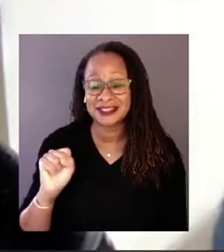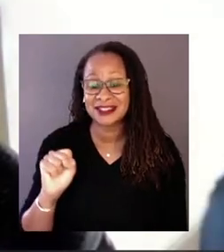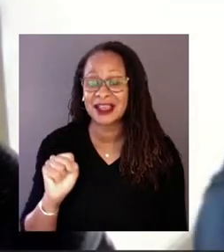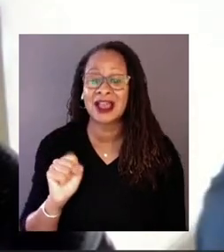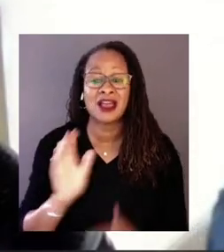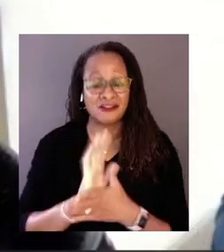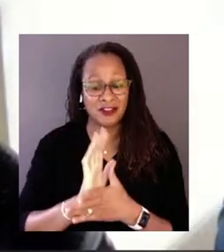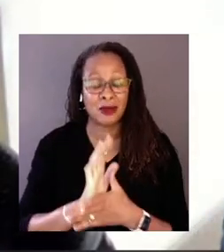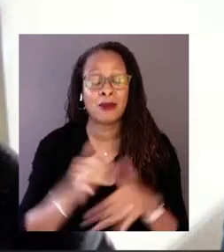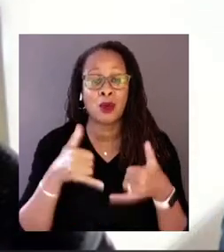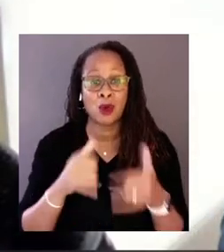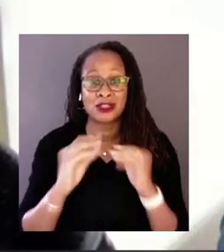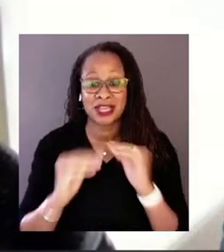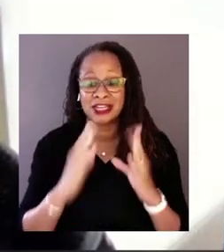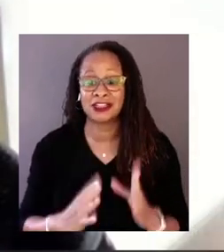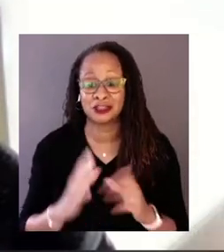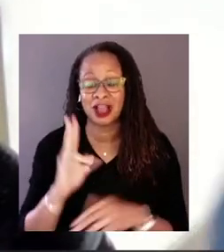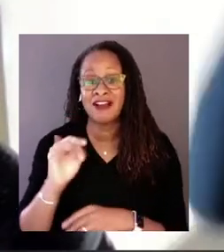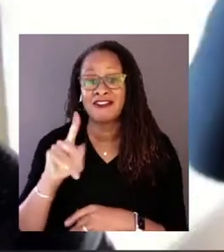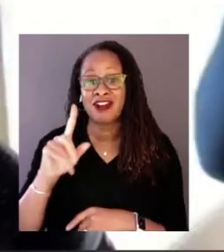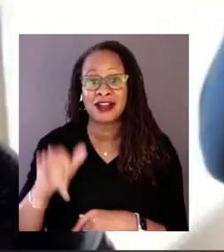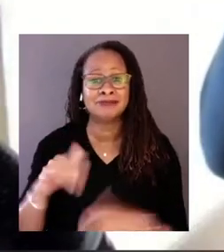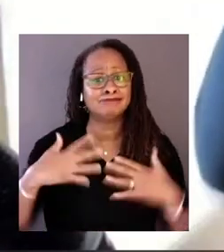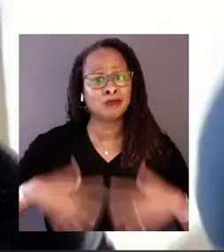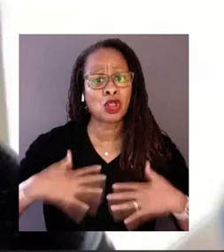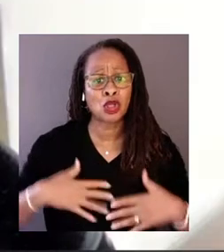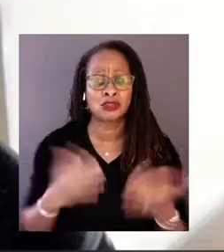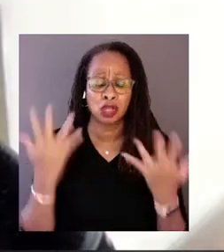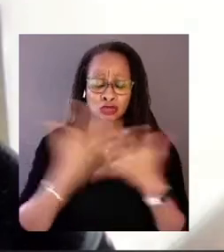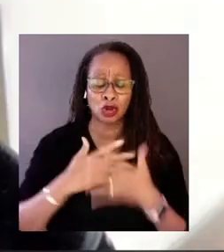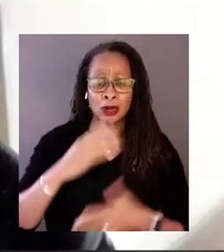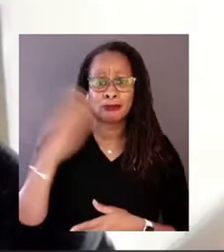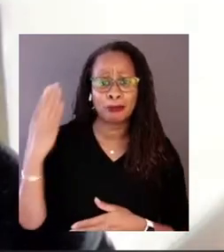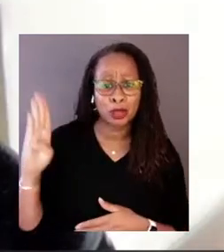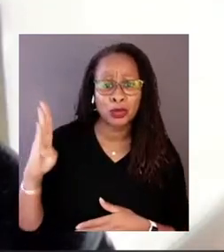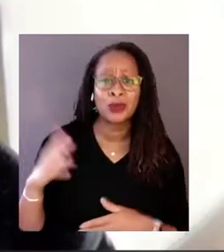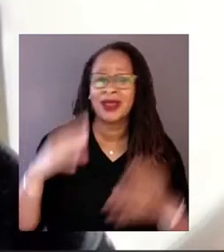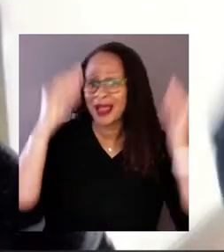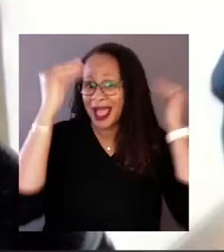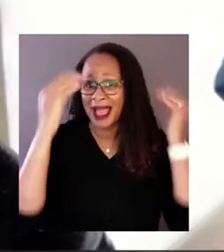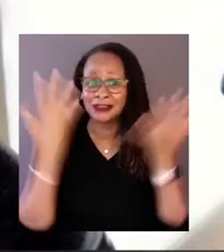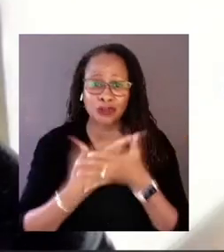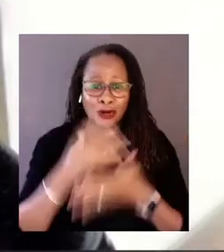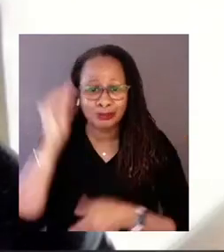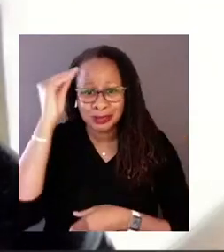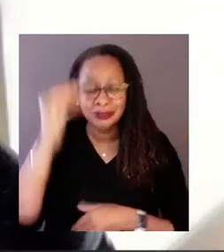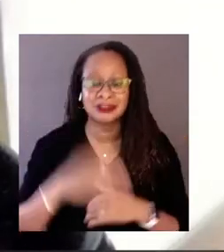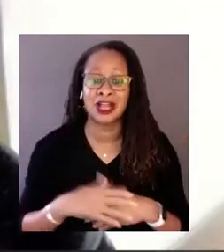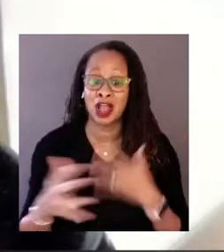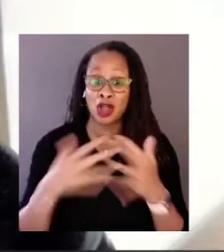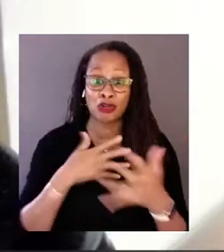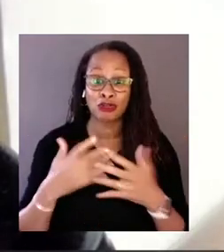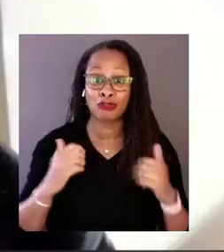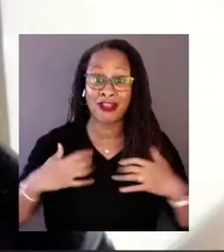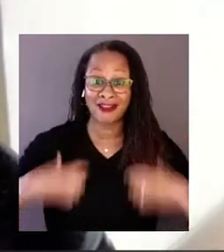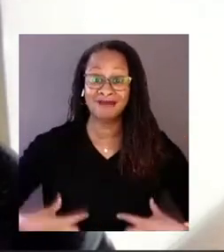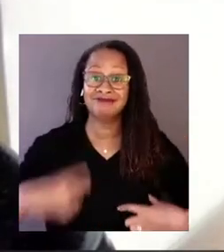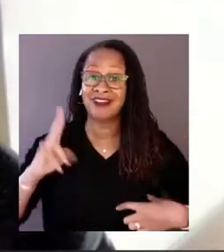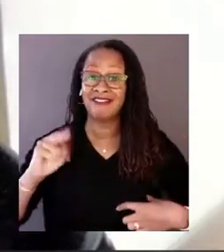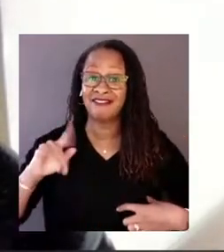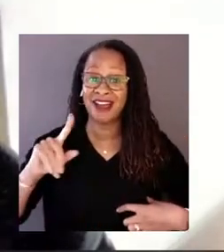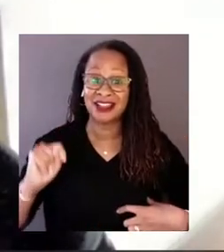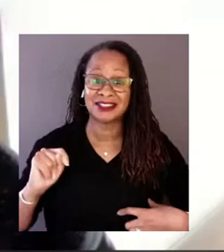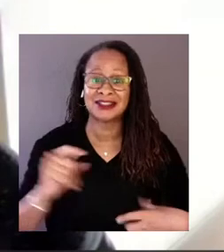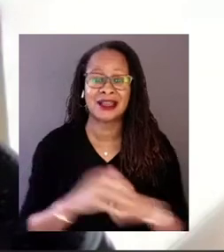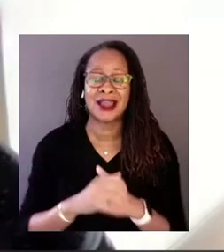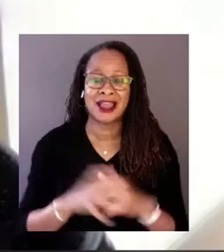I am wearing a dark blue sweater with a dark blue hat with a gray vest against a white background. And the ASL interpreter won't